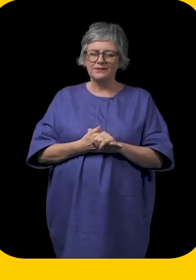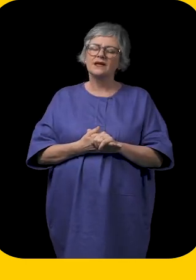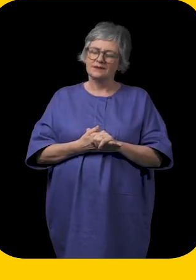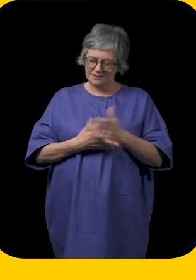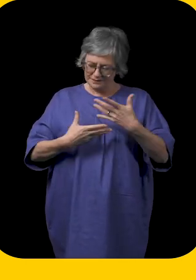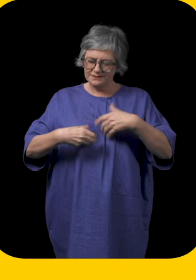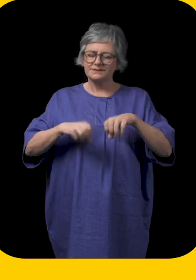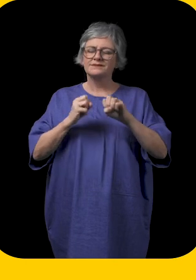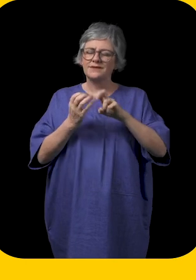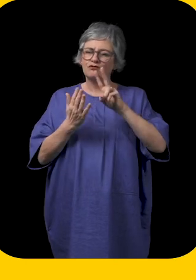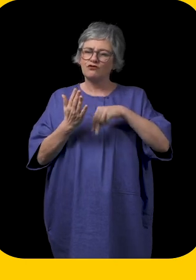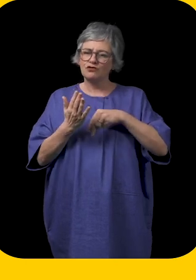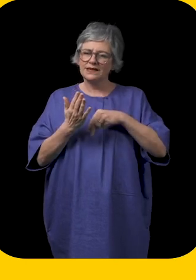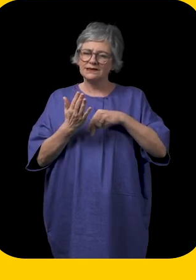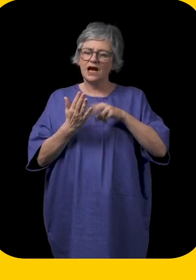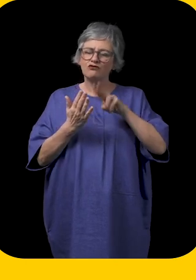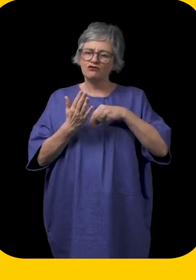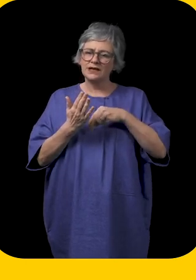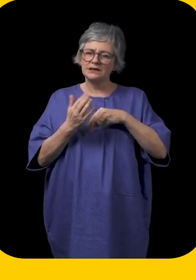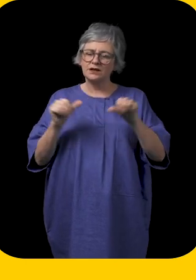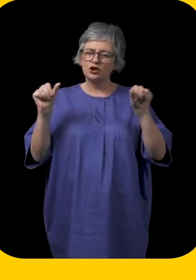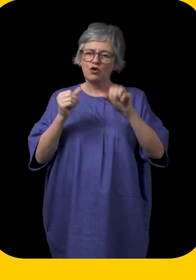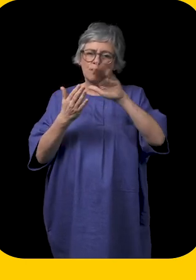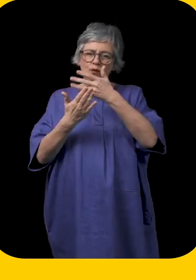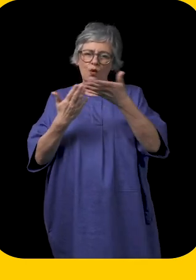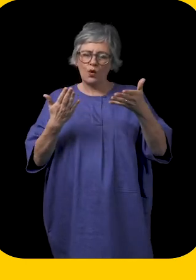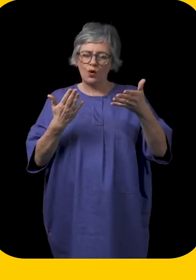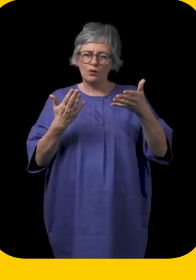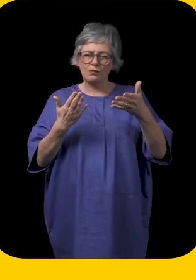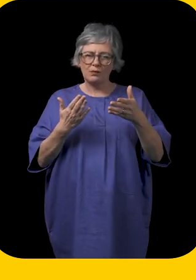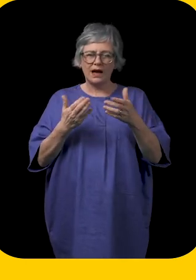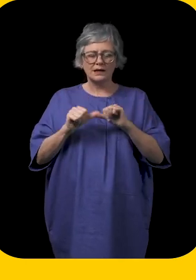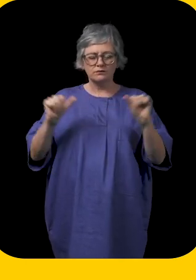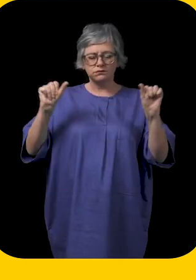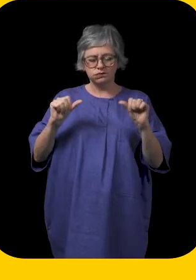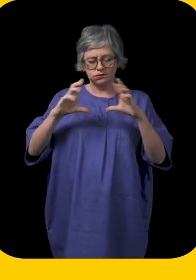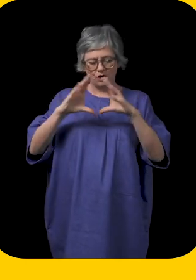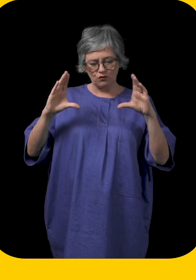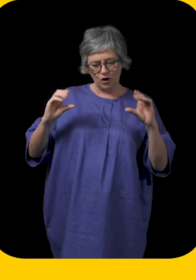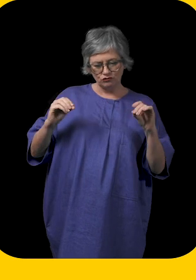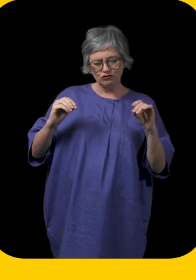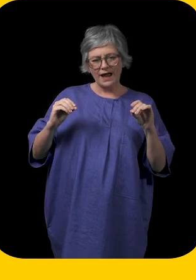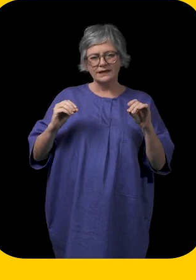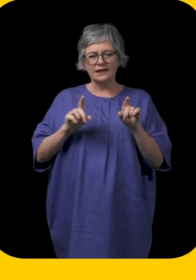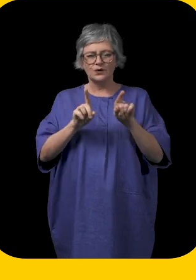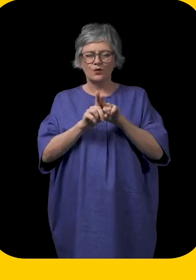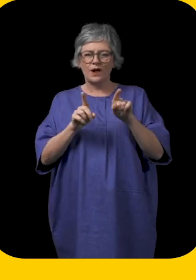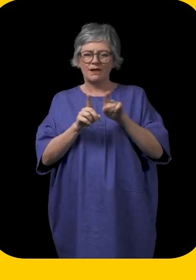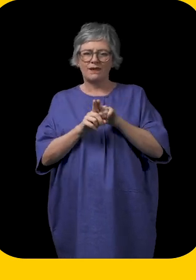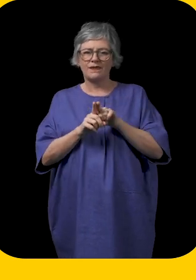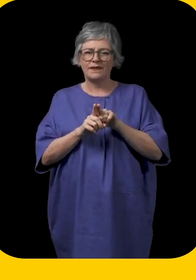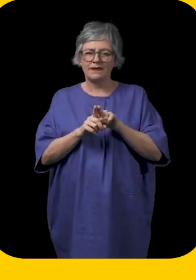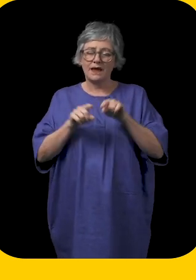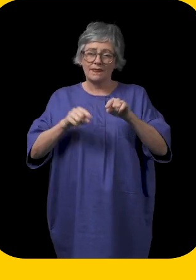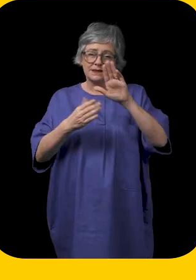But I shall read. So I'm going to read a short poem and then a really short extract as well.